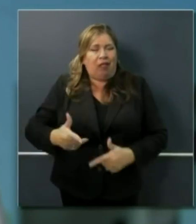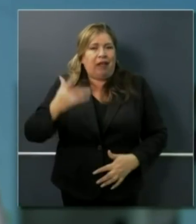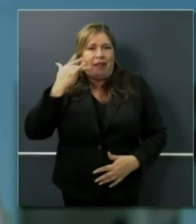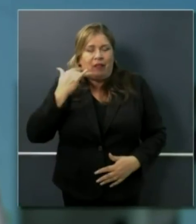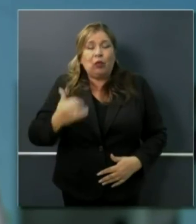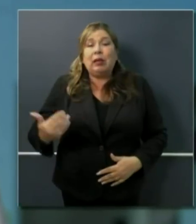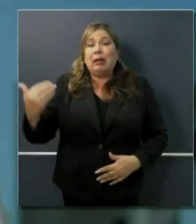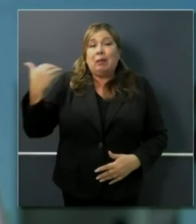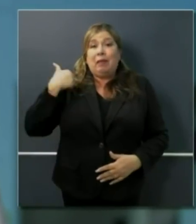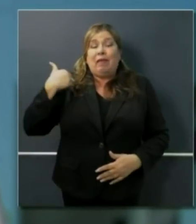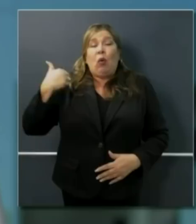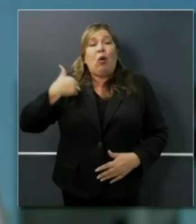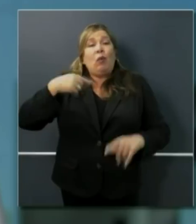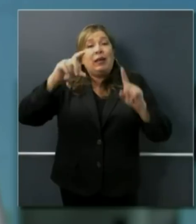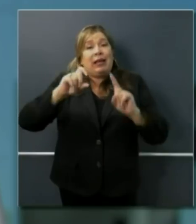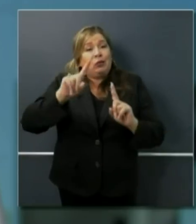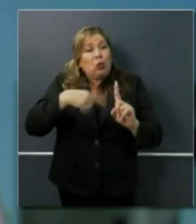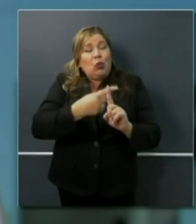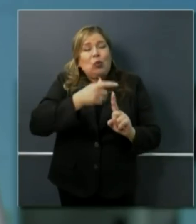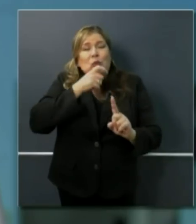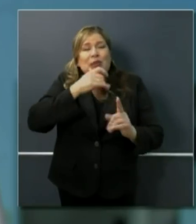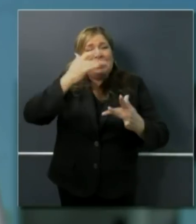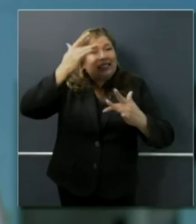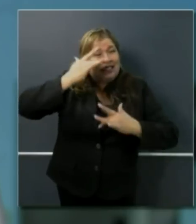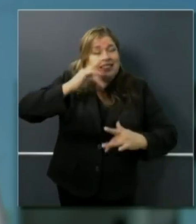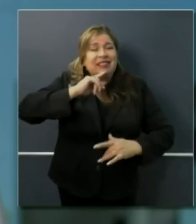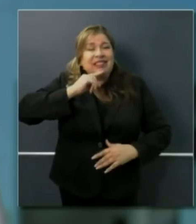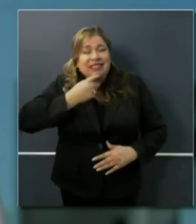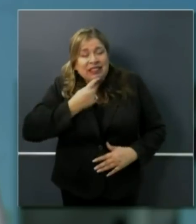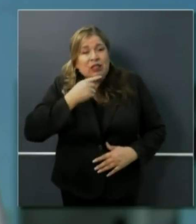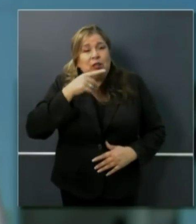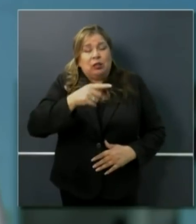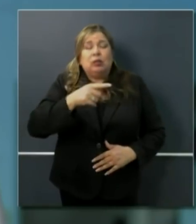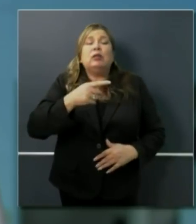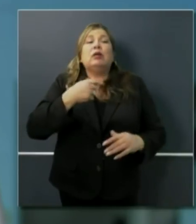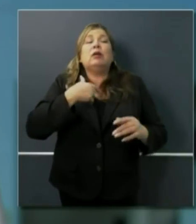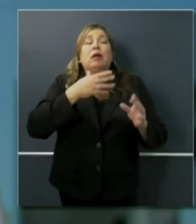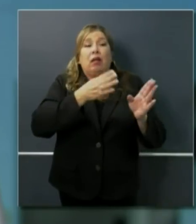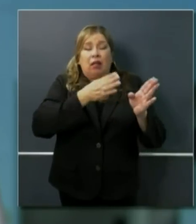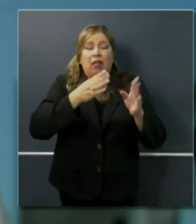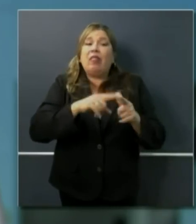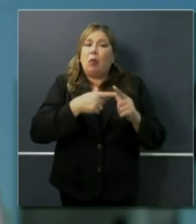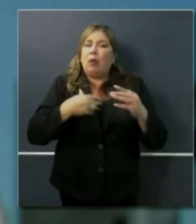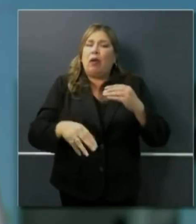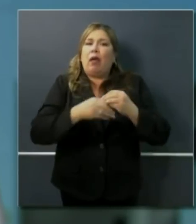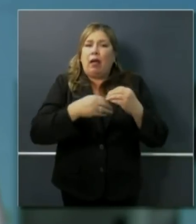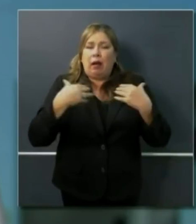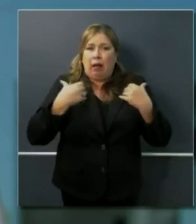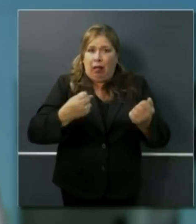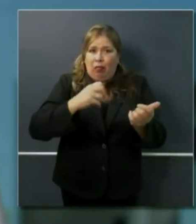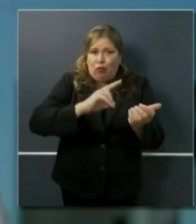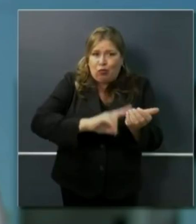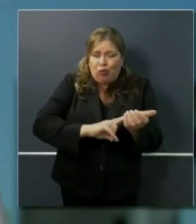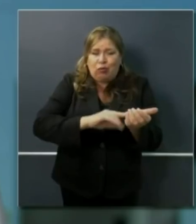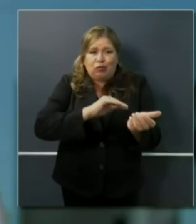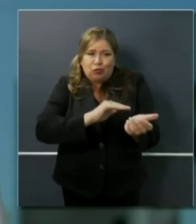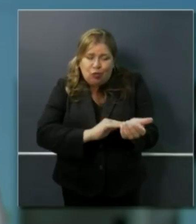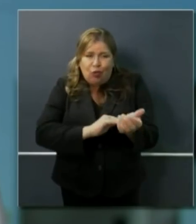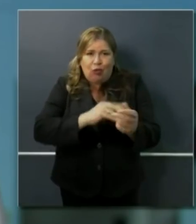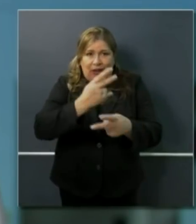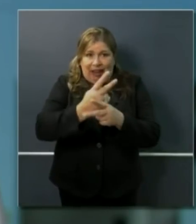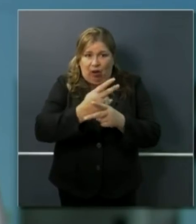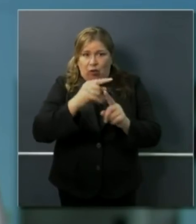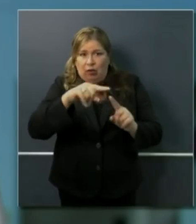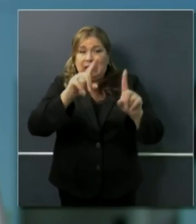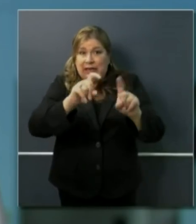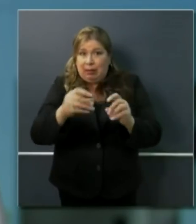people within hospitals, for healthcare workers as well, frontline workers, period, looking to expand the number of sites